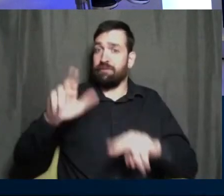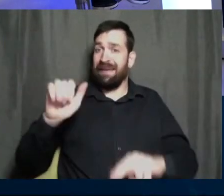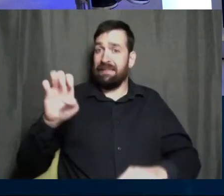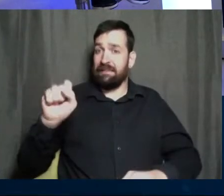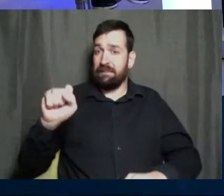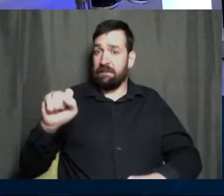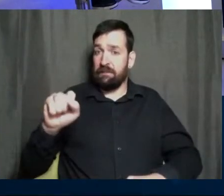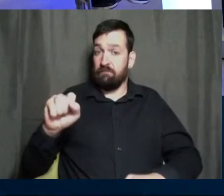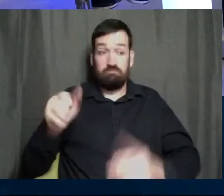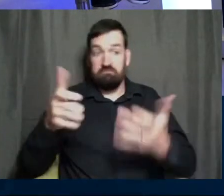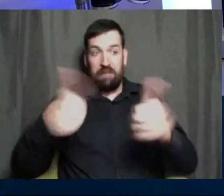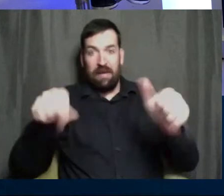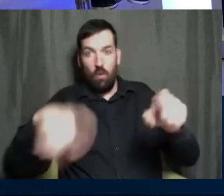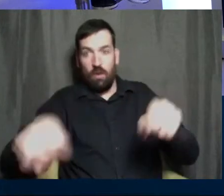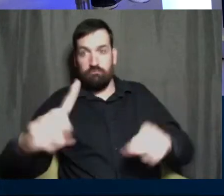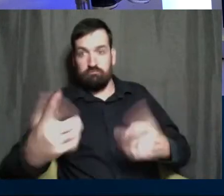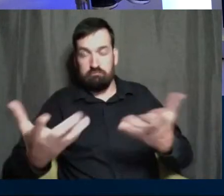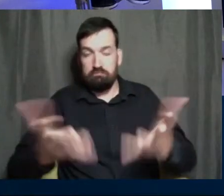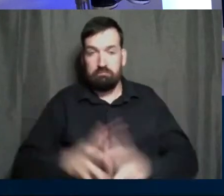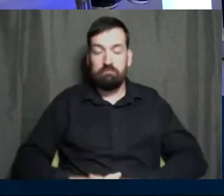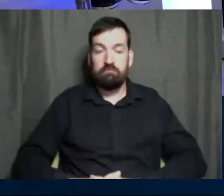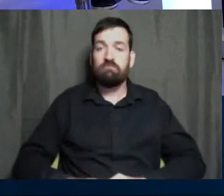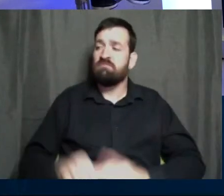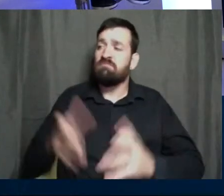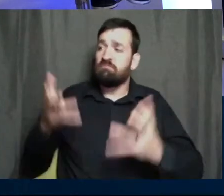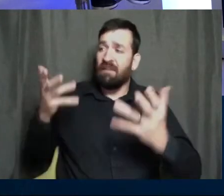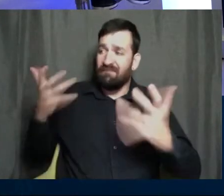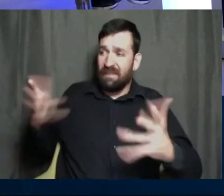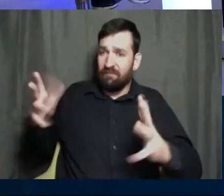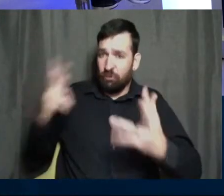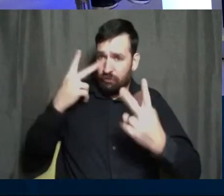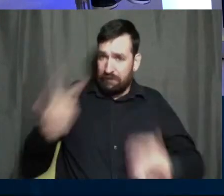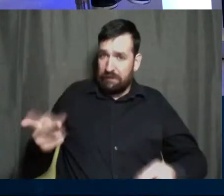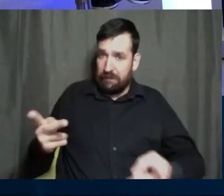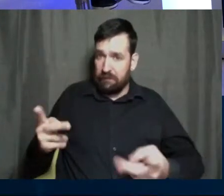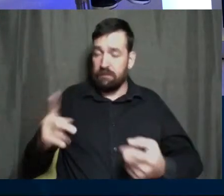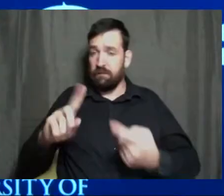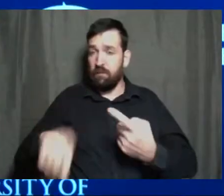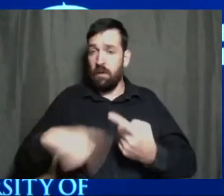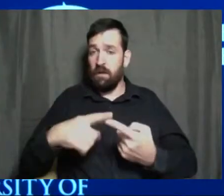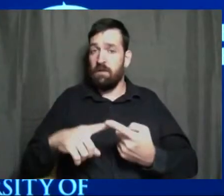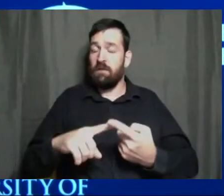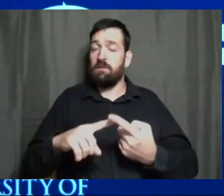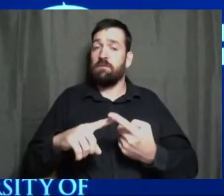jump in on that one. We did see an increase, right? When we first started to